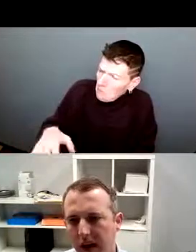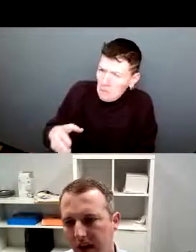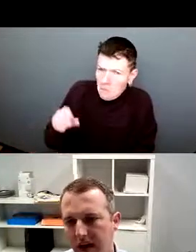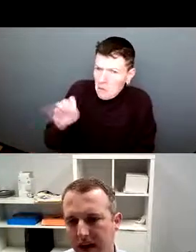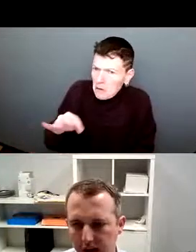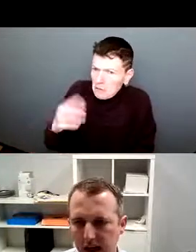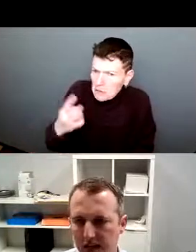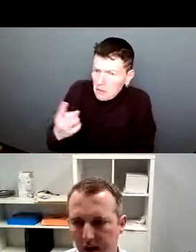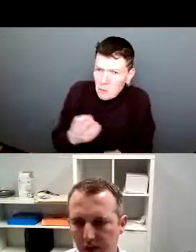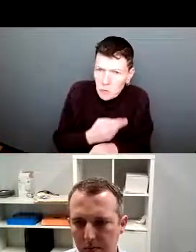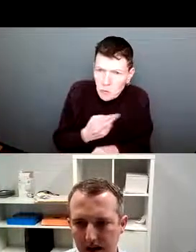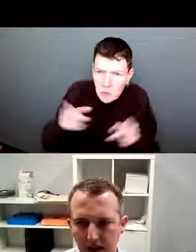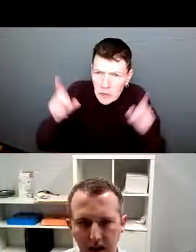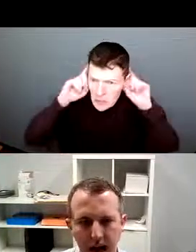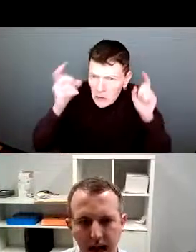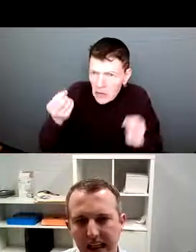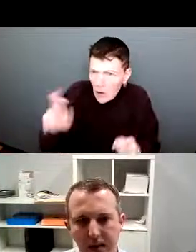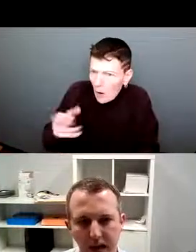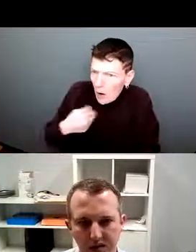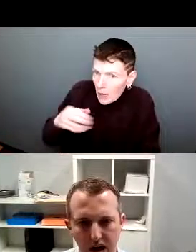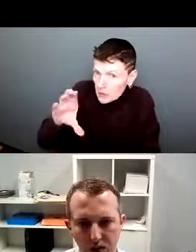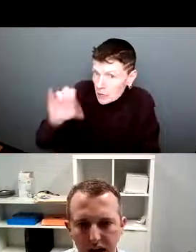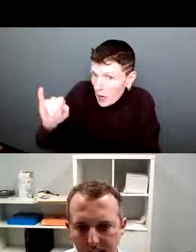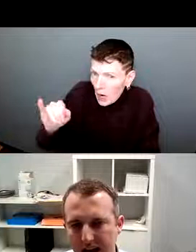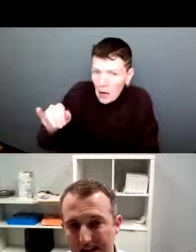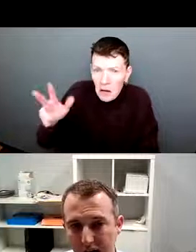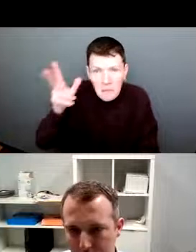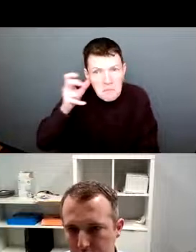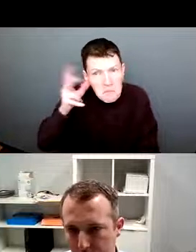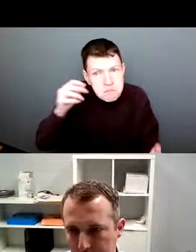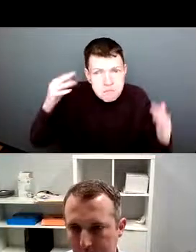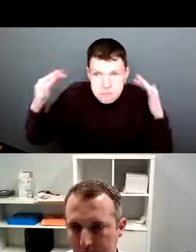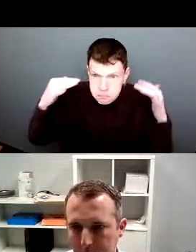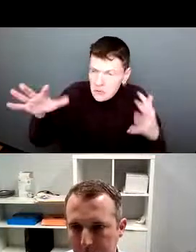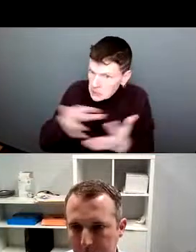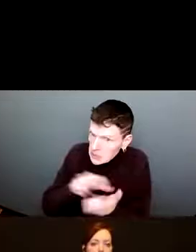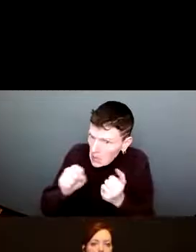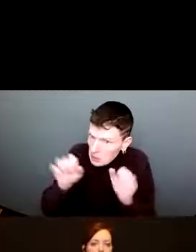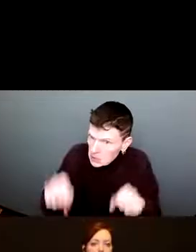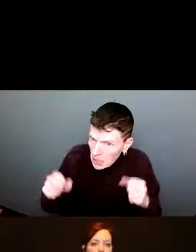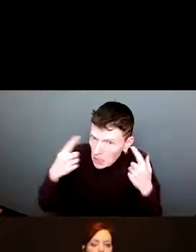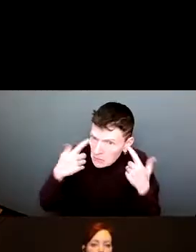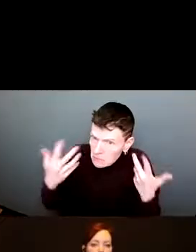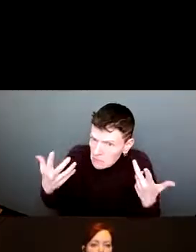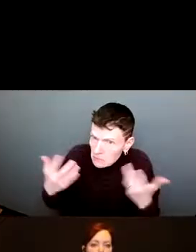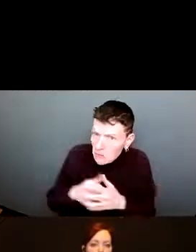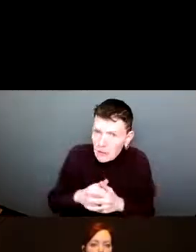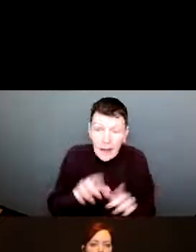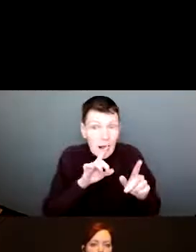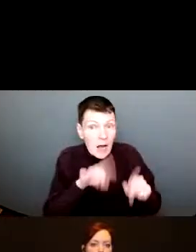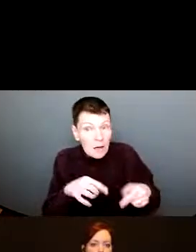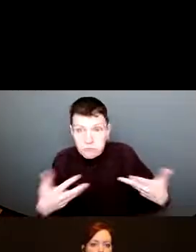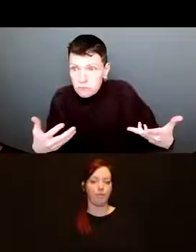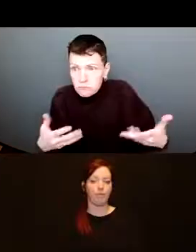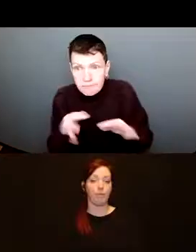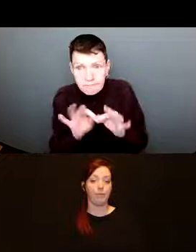someone's wearing hearing aids, a cochlear implant, and they hear a loud sound, can that damage your hearing? And the answer